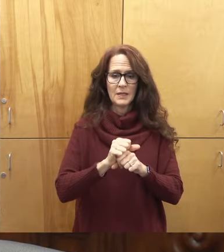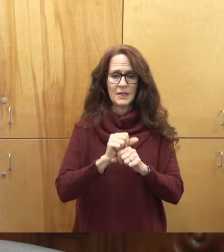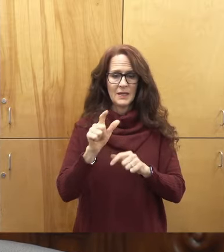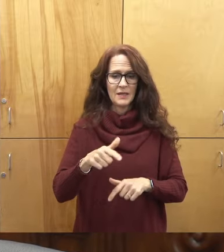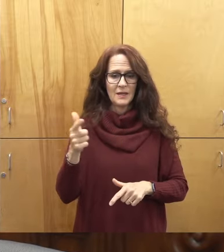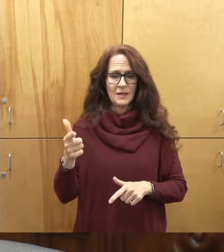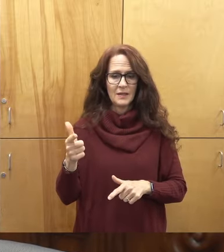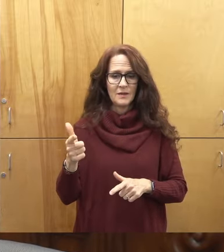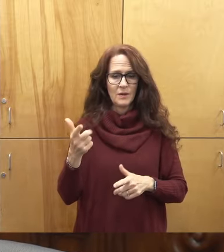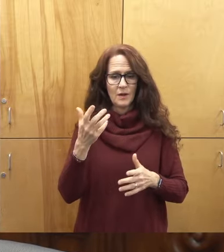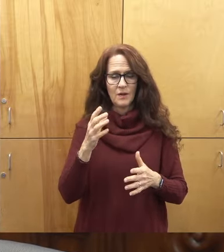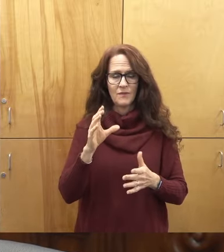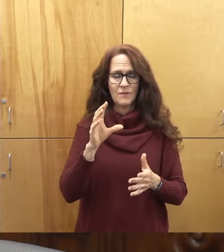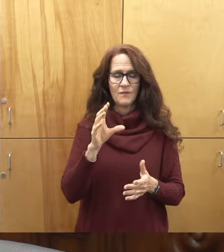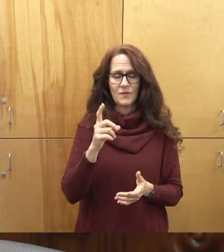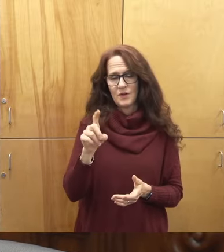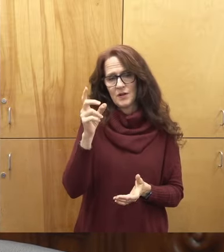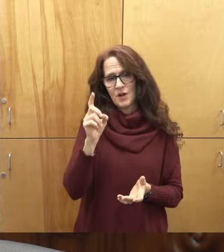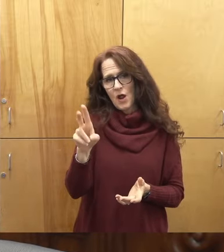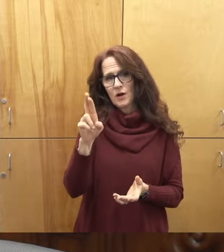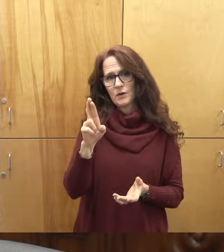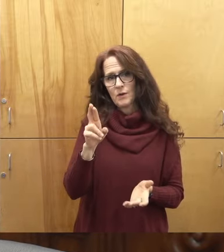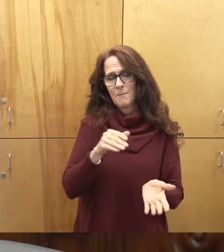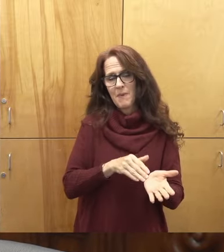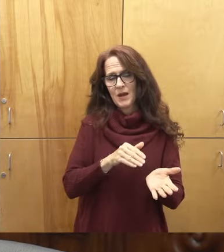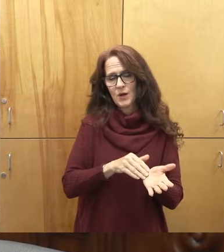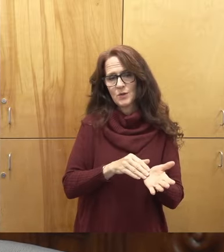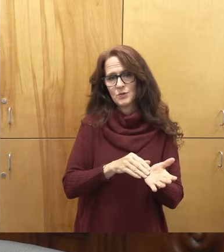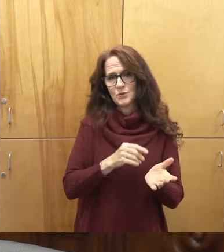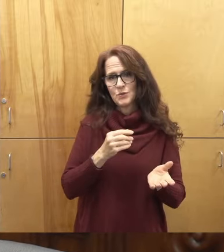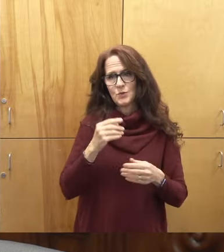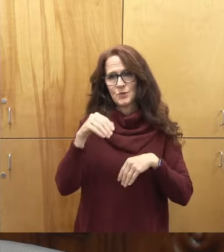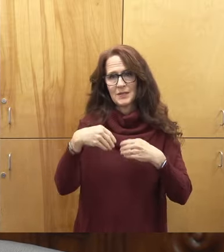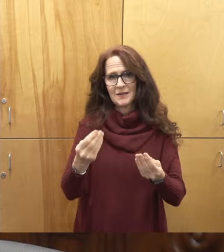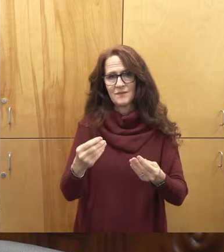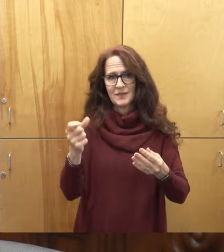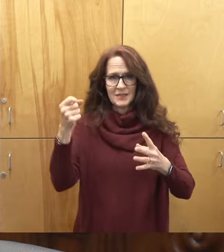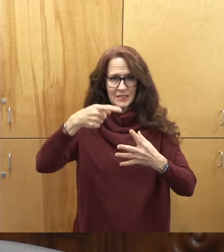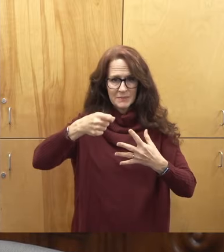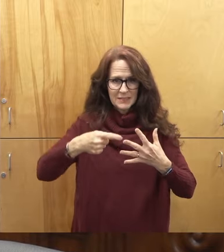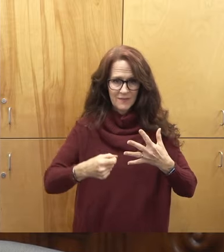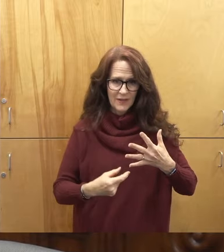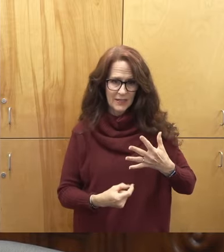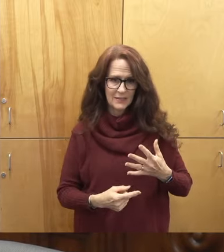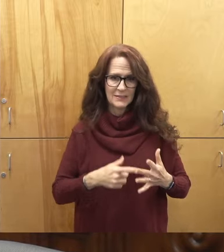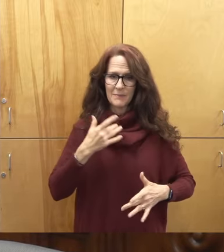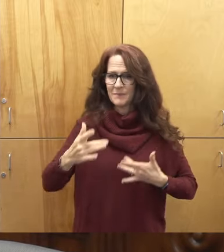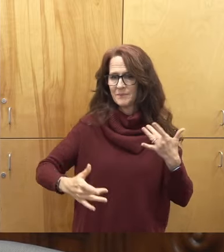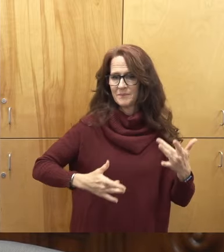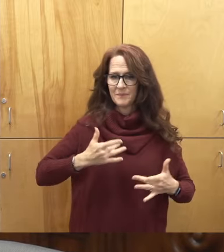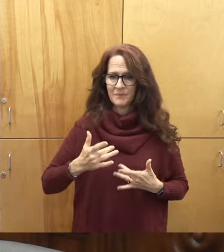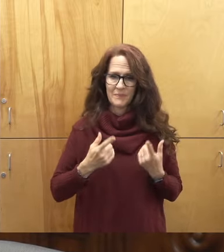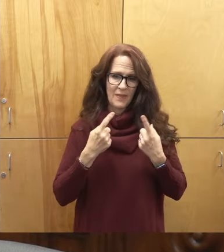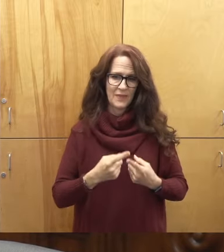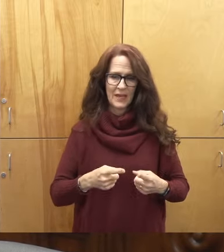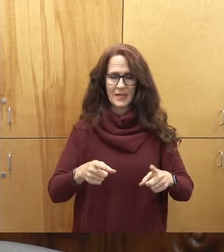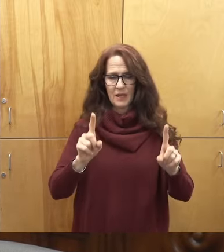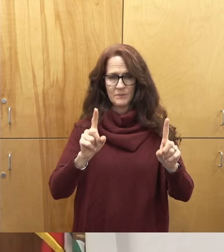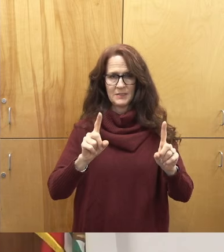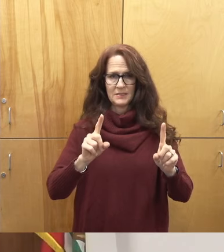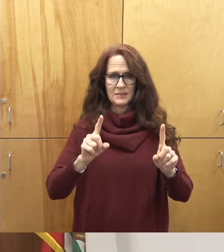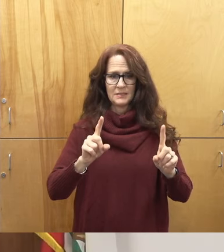Dr. Baker to provide specifics. Thank you, President Craighead. I am pleased to kick off the announcement